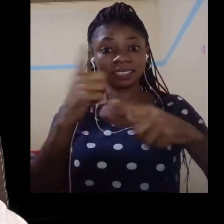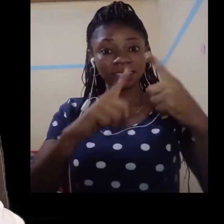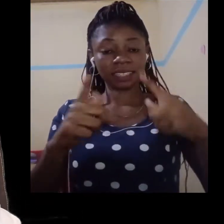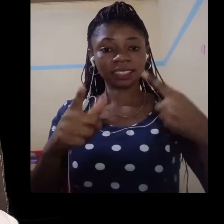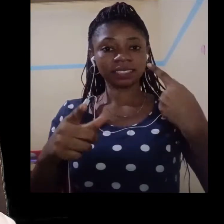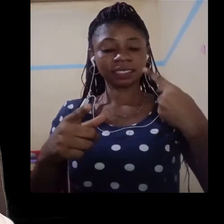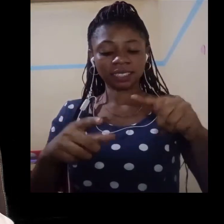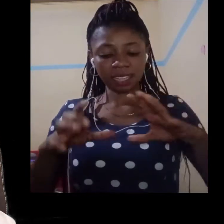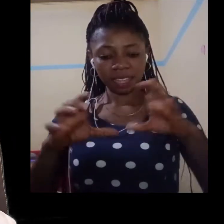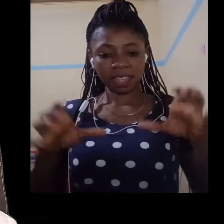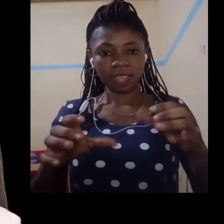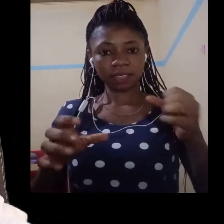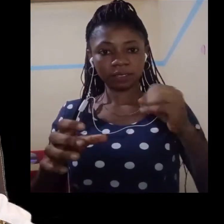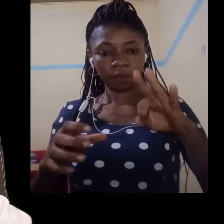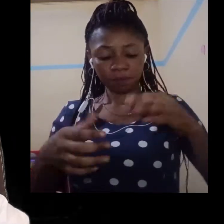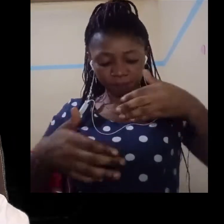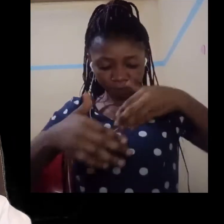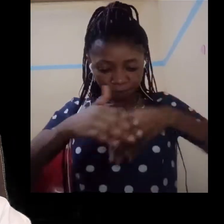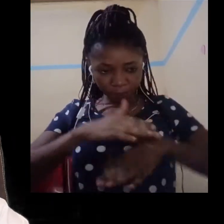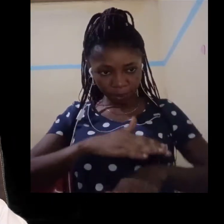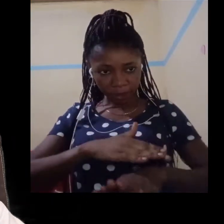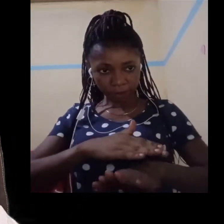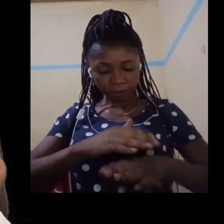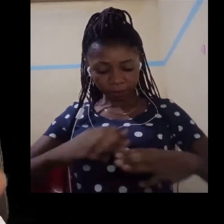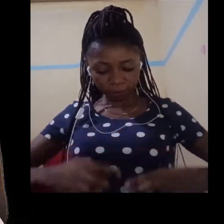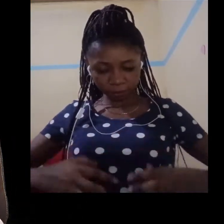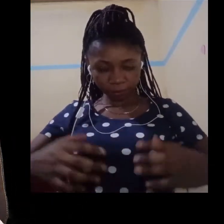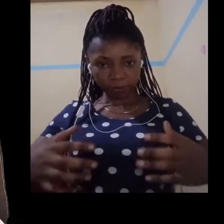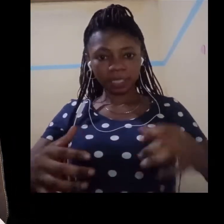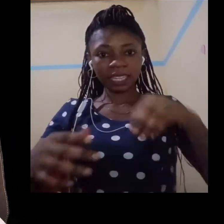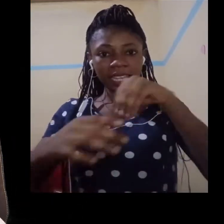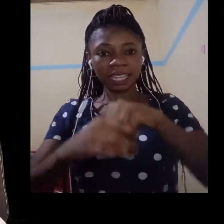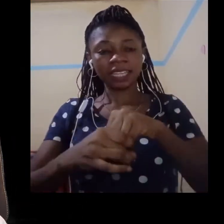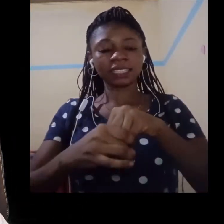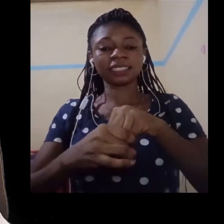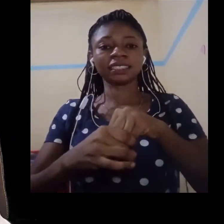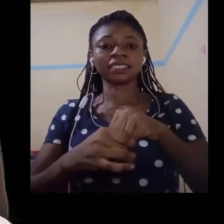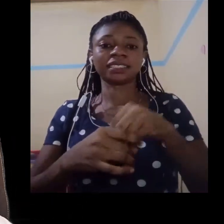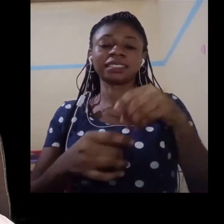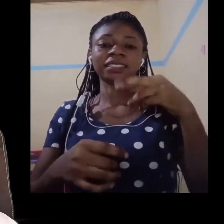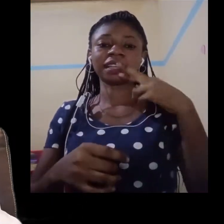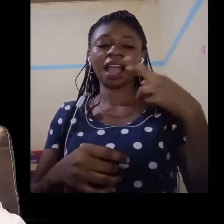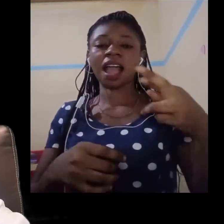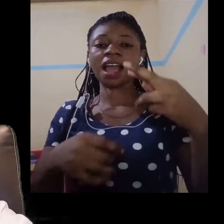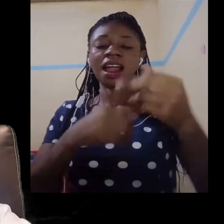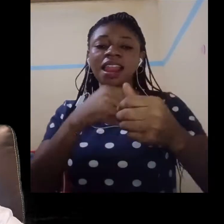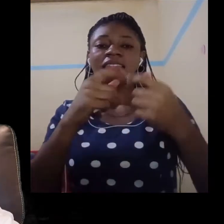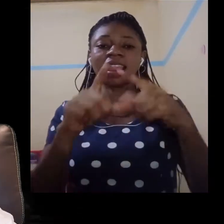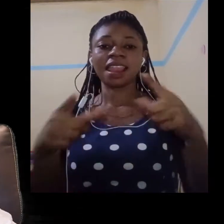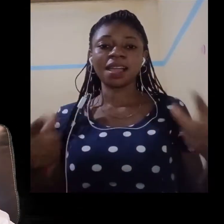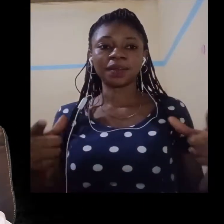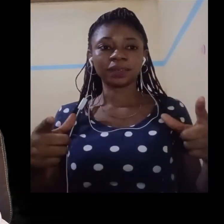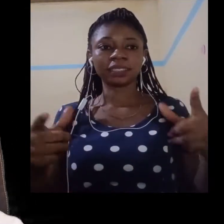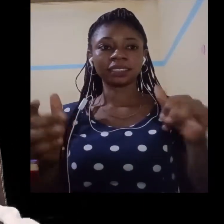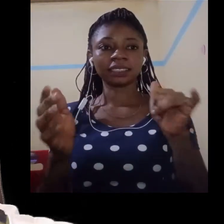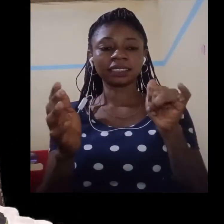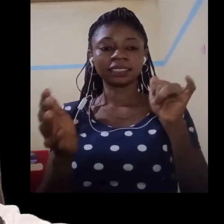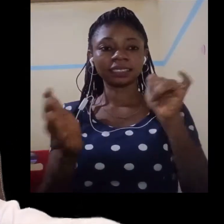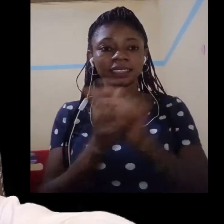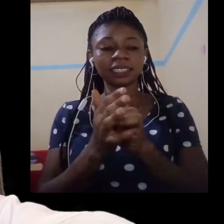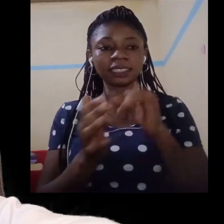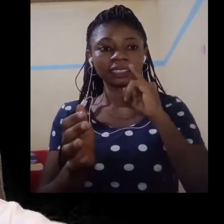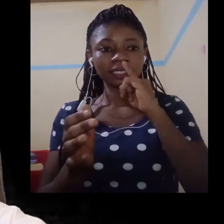event happened, which was year 10. And before that,